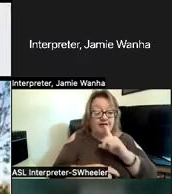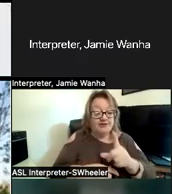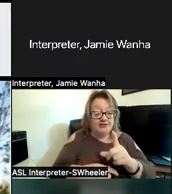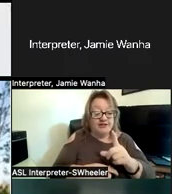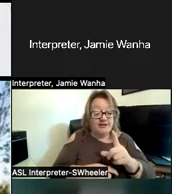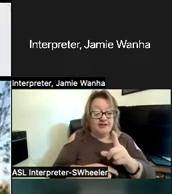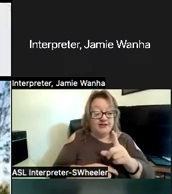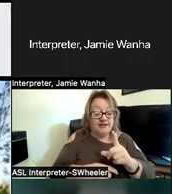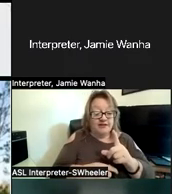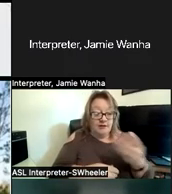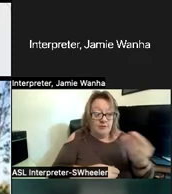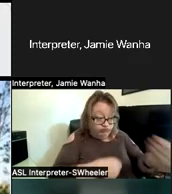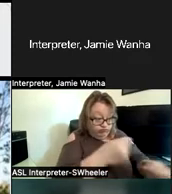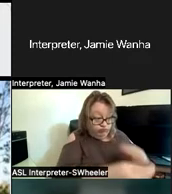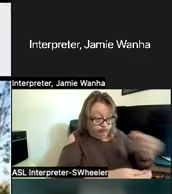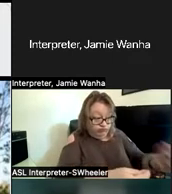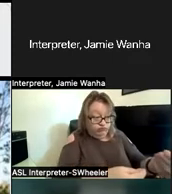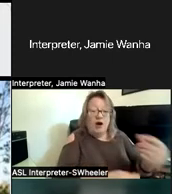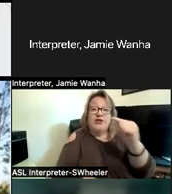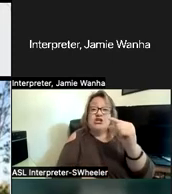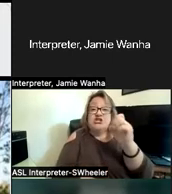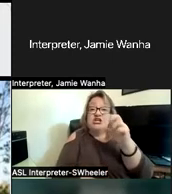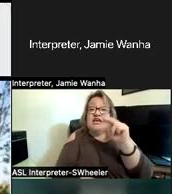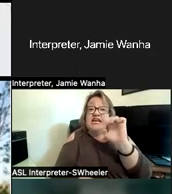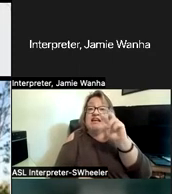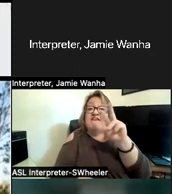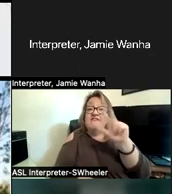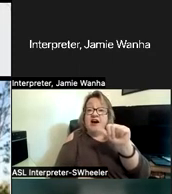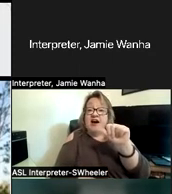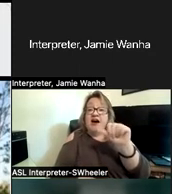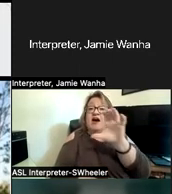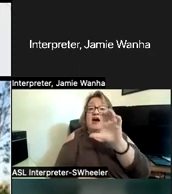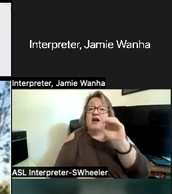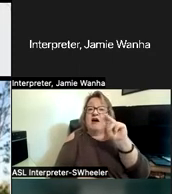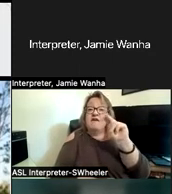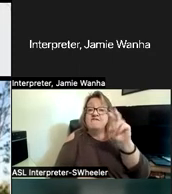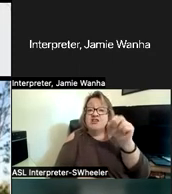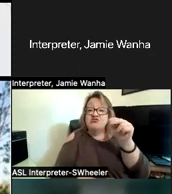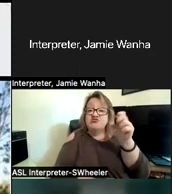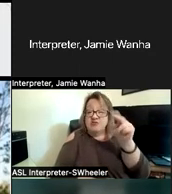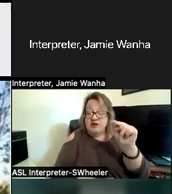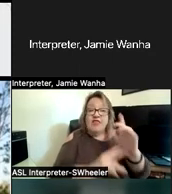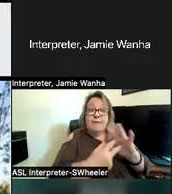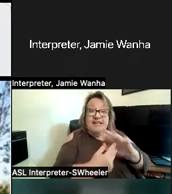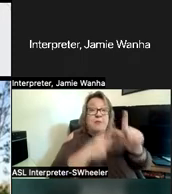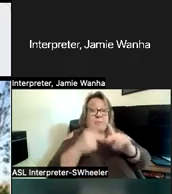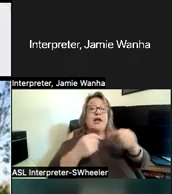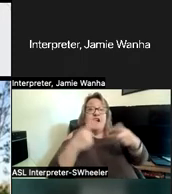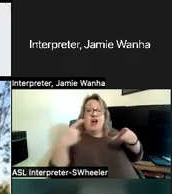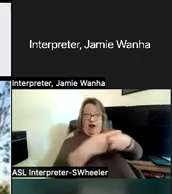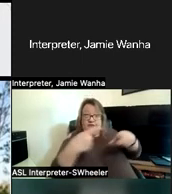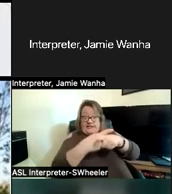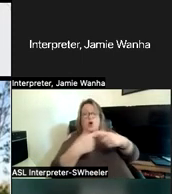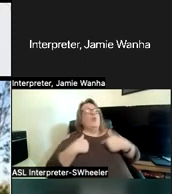fulfill the provisions of the Geneva Conventions, which includes protection of victims in conflict, to provide family communication and